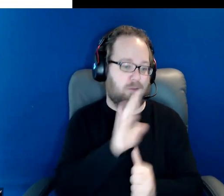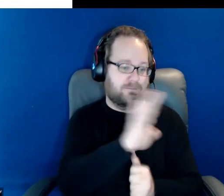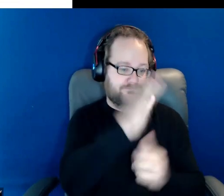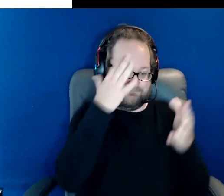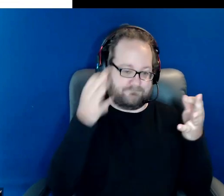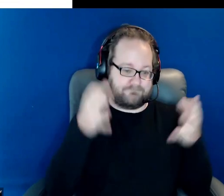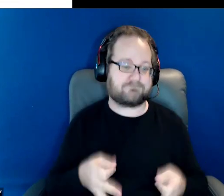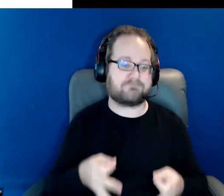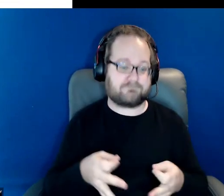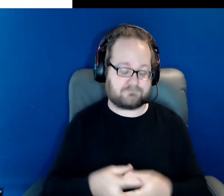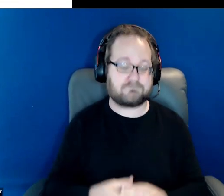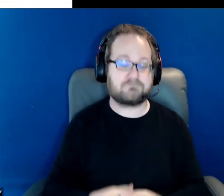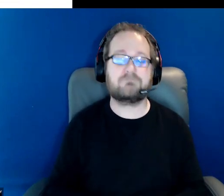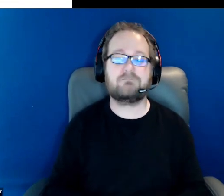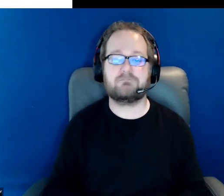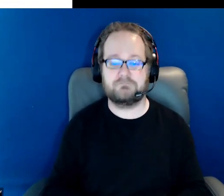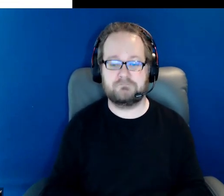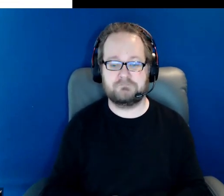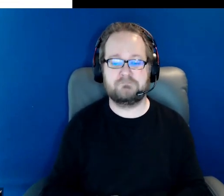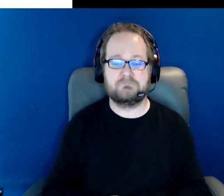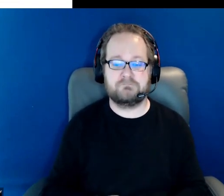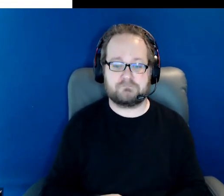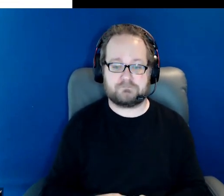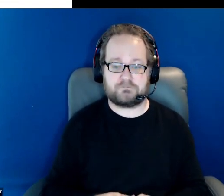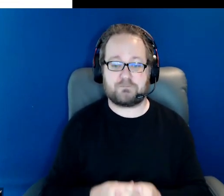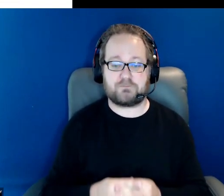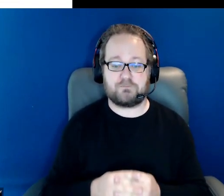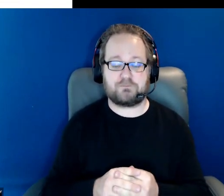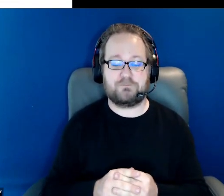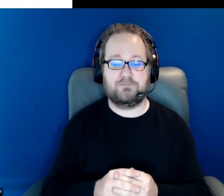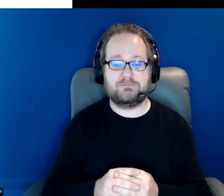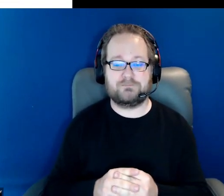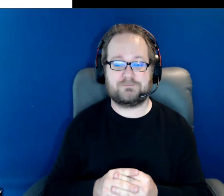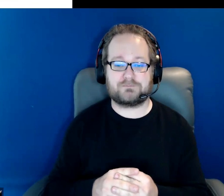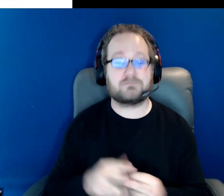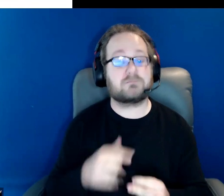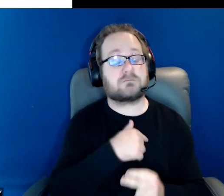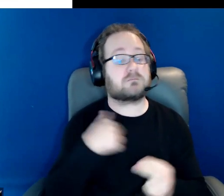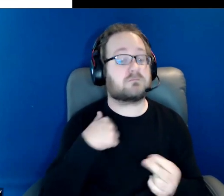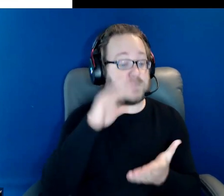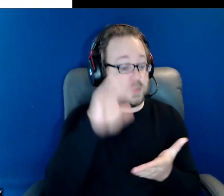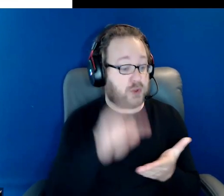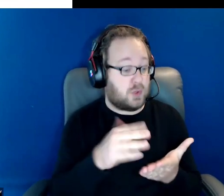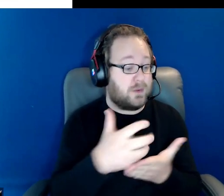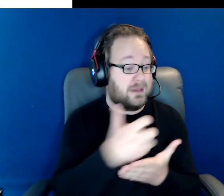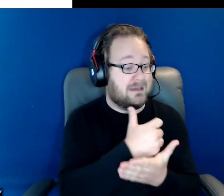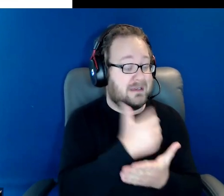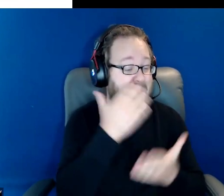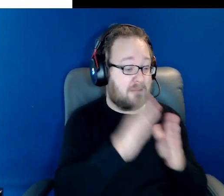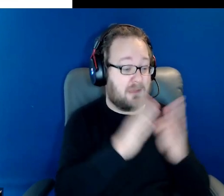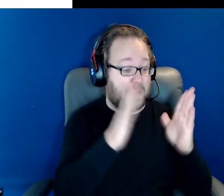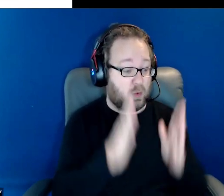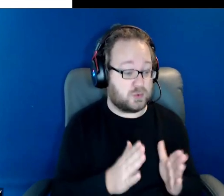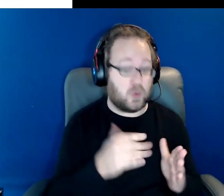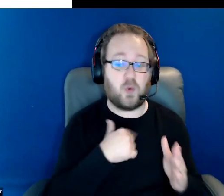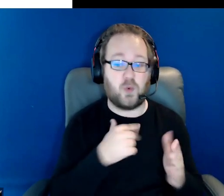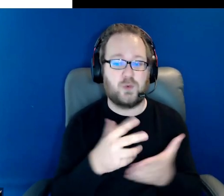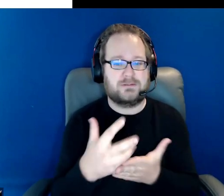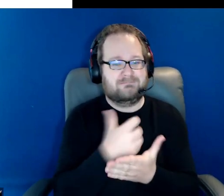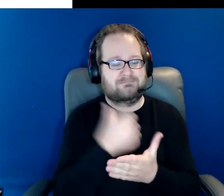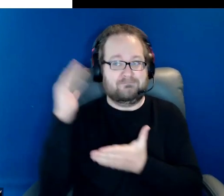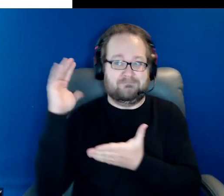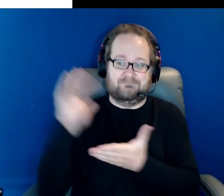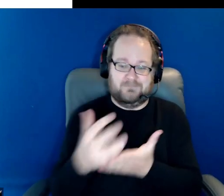spend 3 times more of their income on energy costs than more economically stable households. 67% of low-income